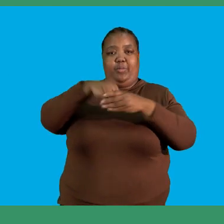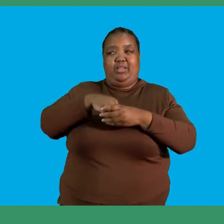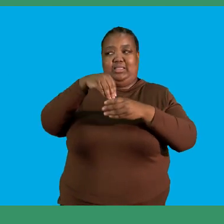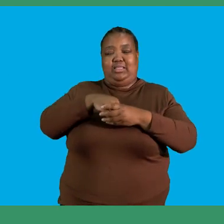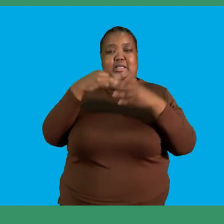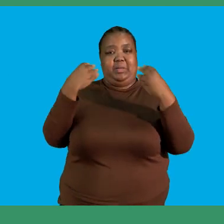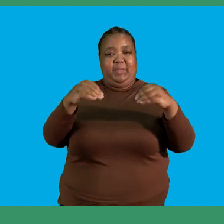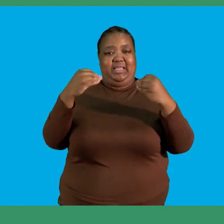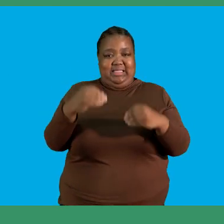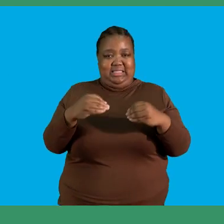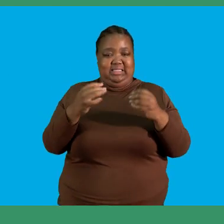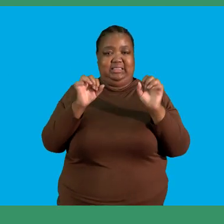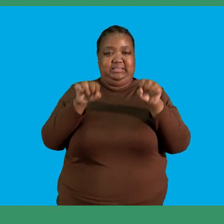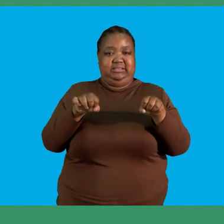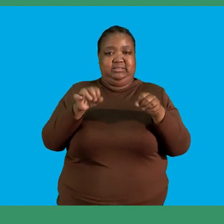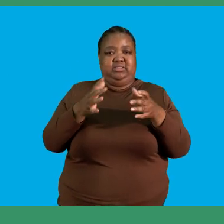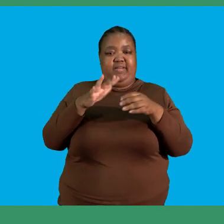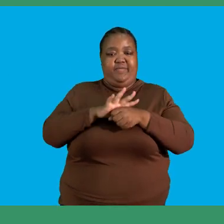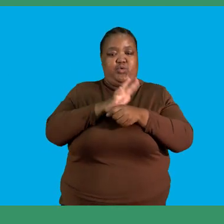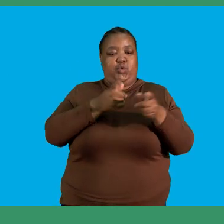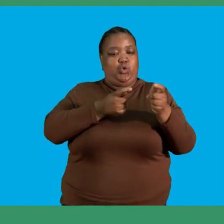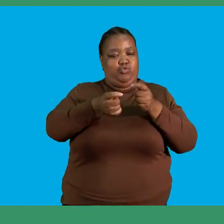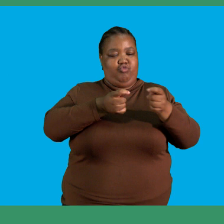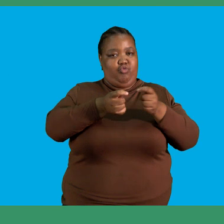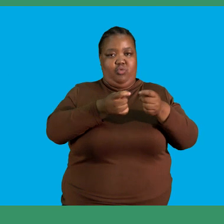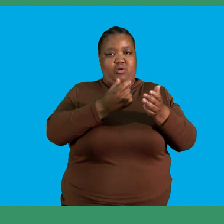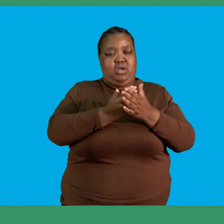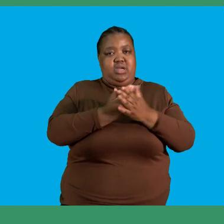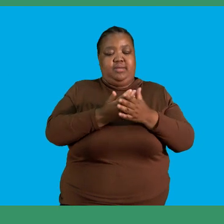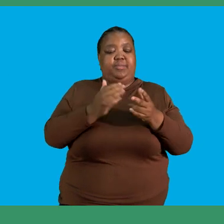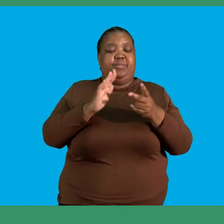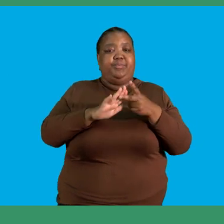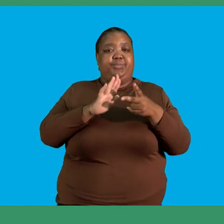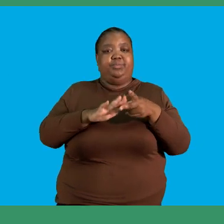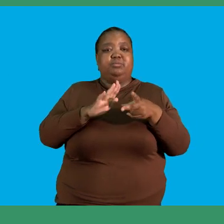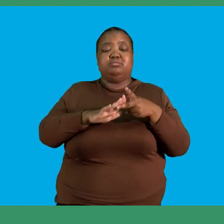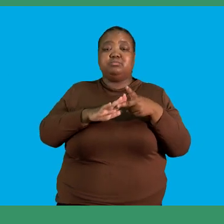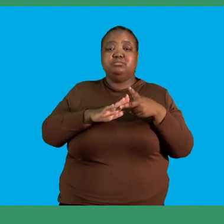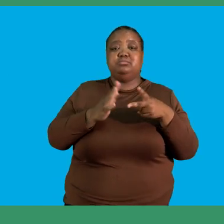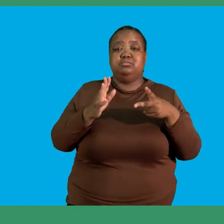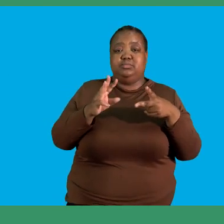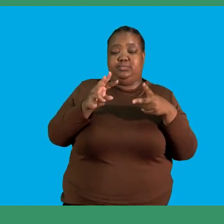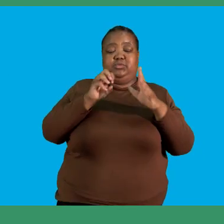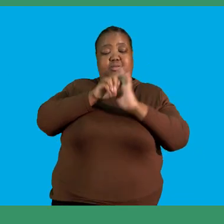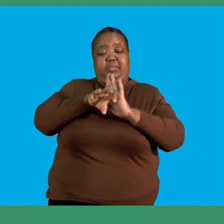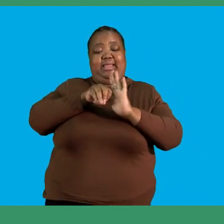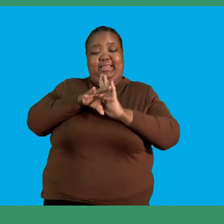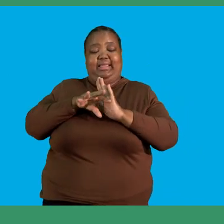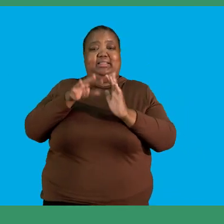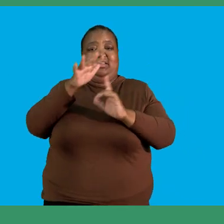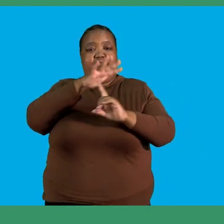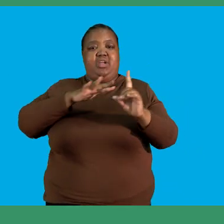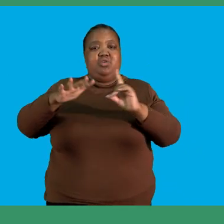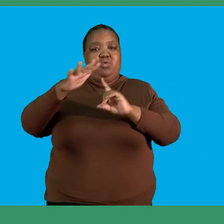the business, and therefore we have full control over it. We then looked at the market